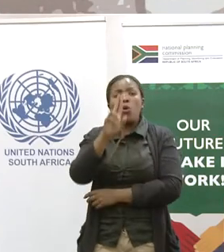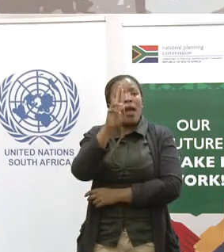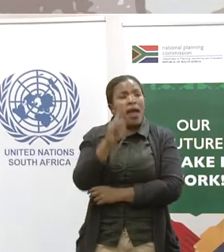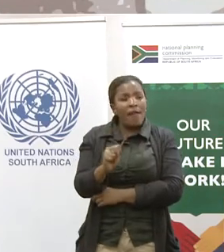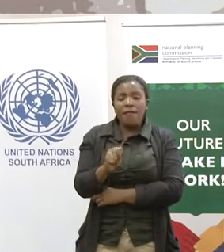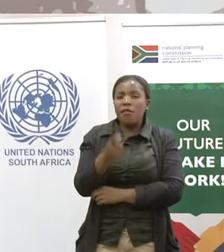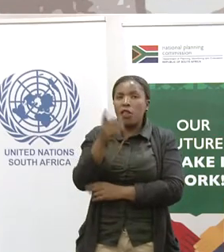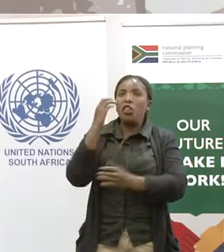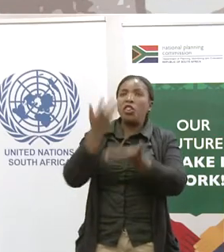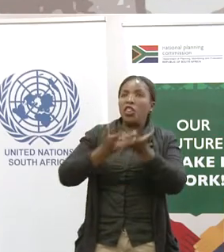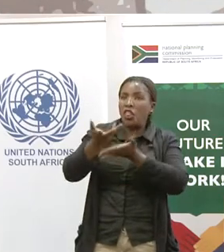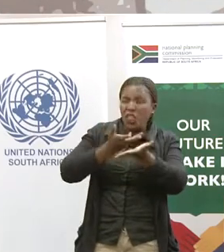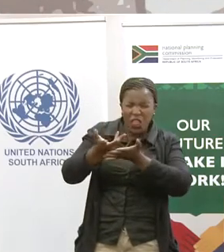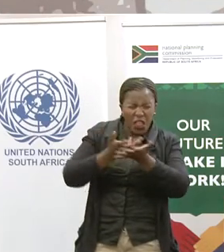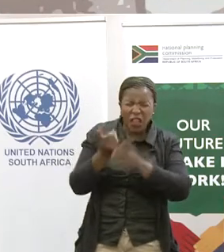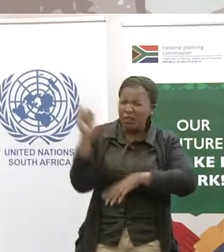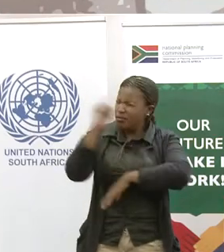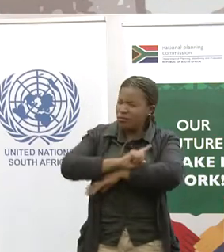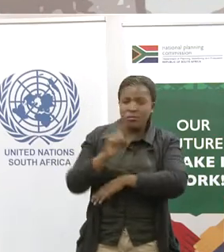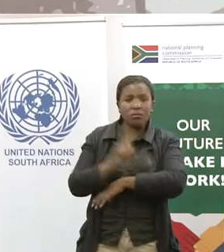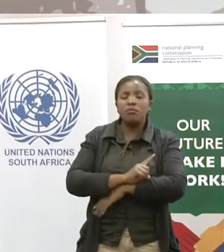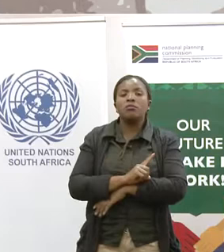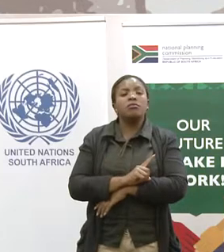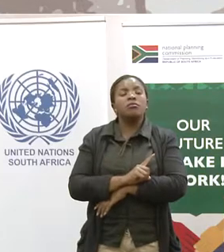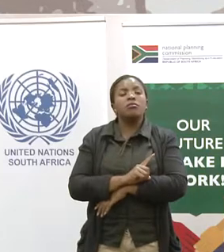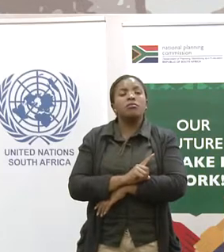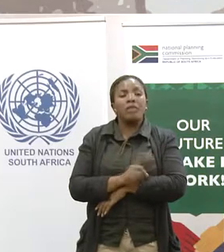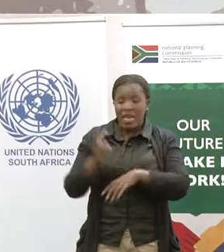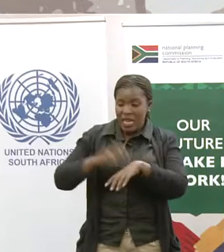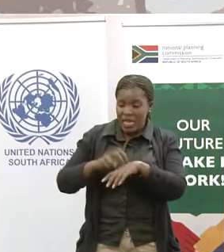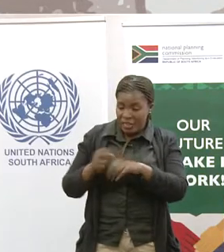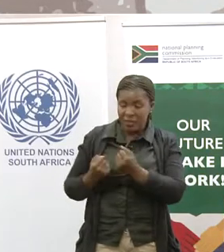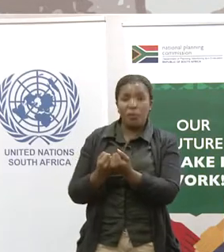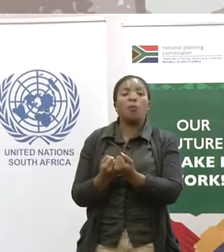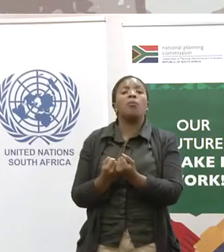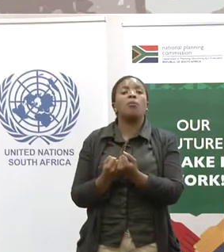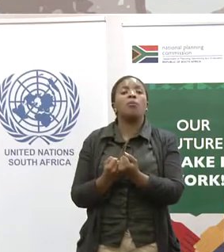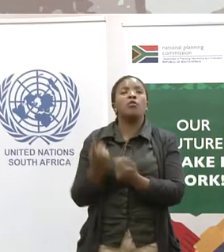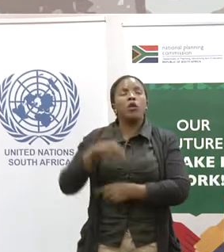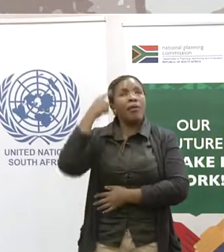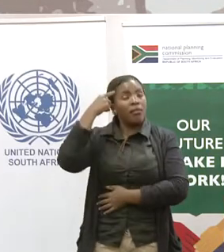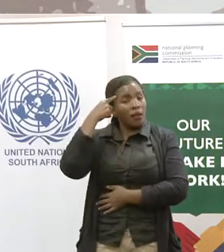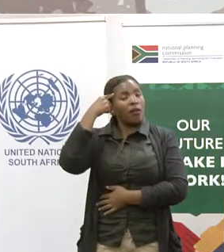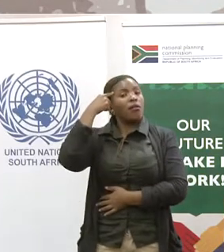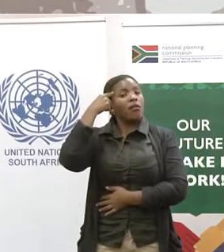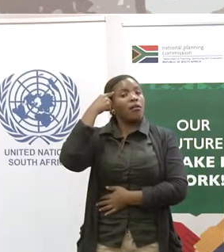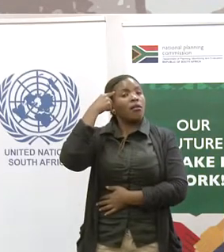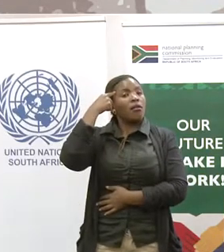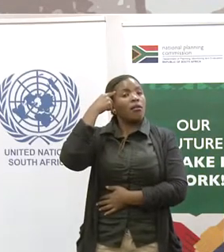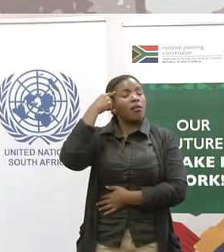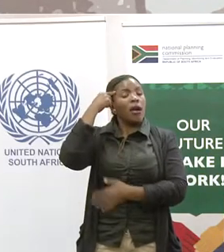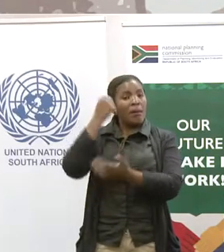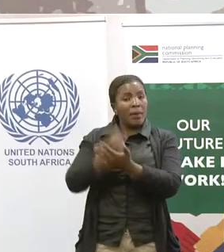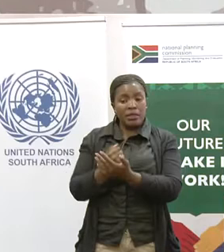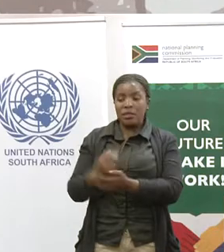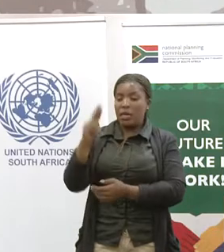doing nothing but talk the whole day couldn't do it. So it was a logical thing. They had to turn to